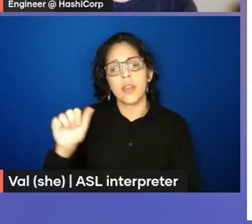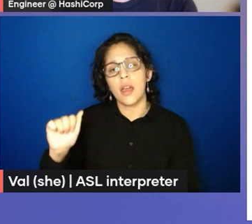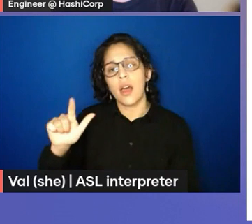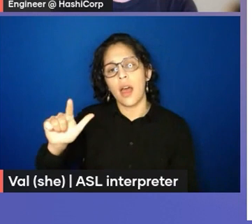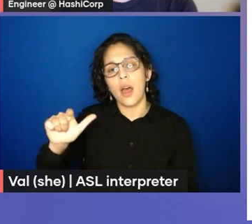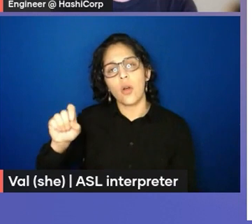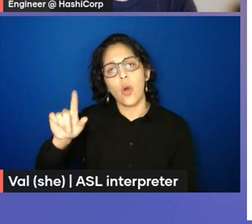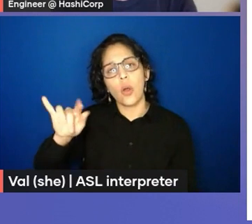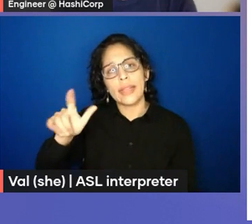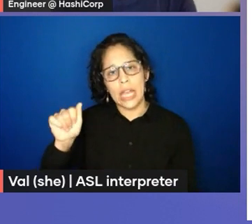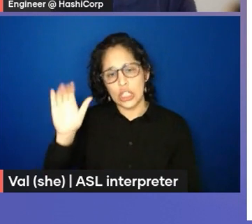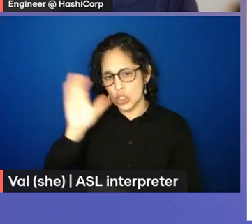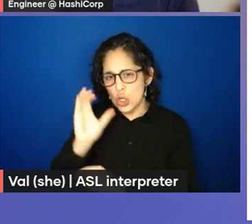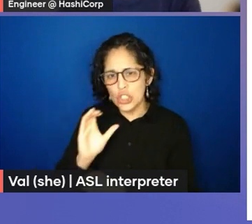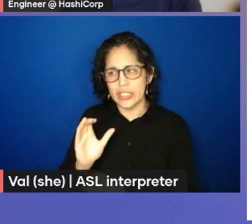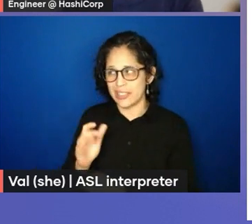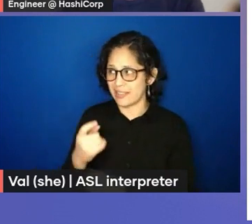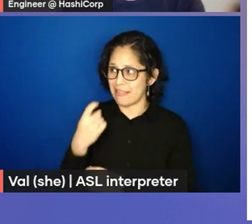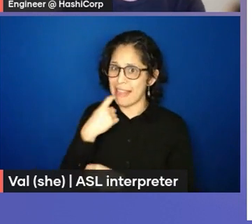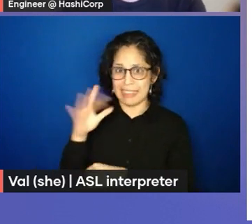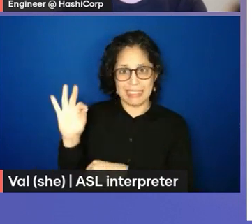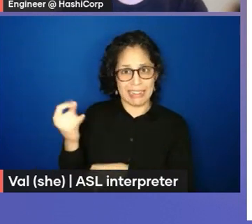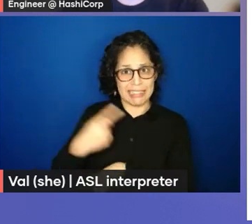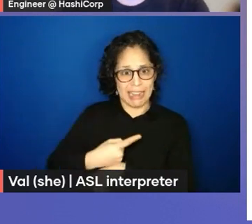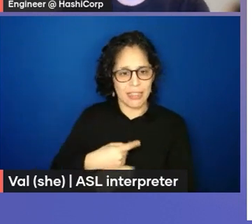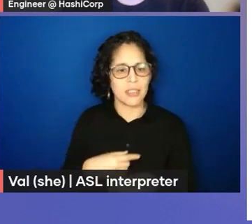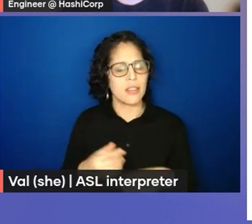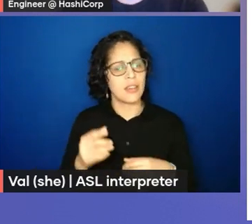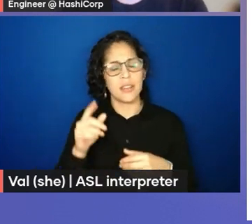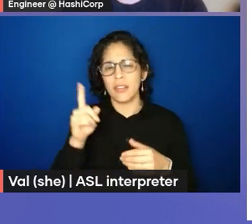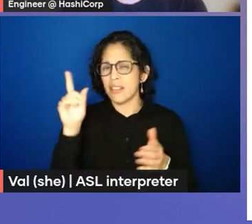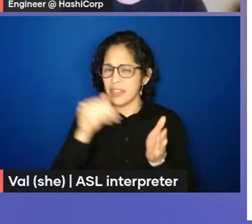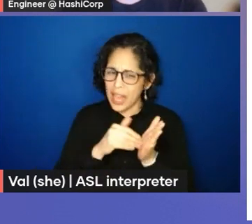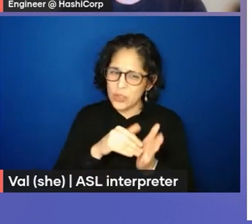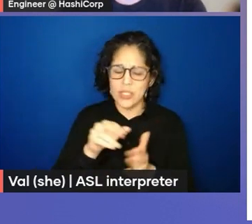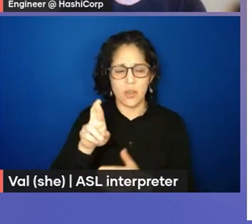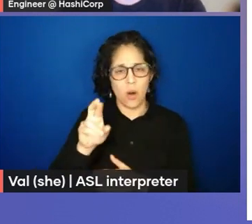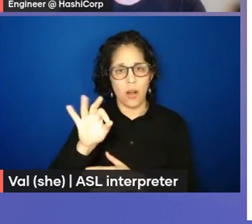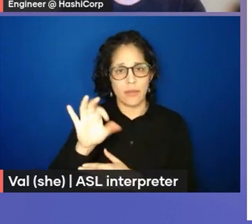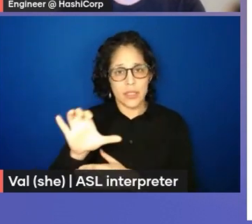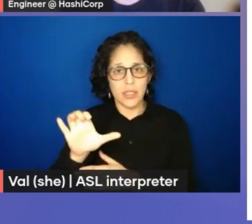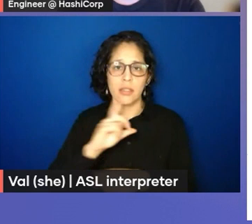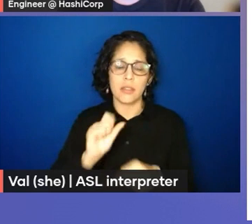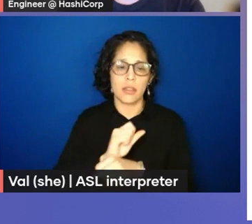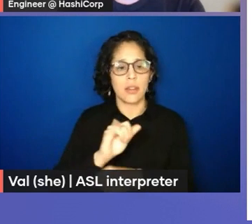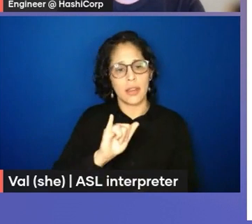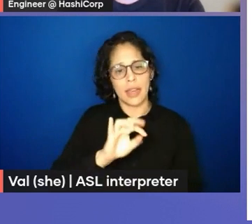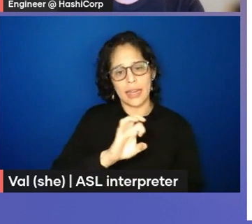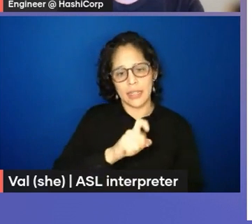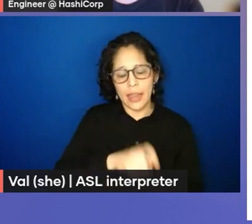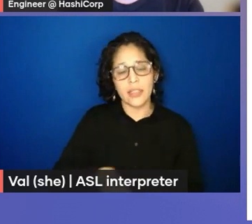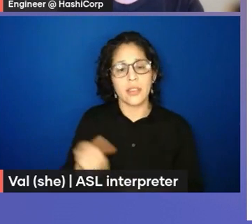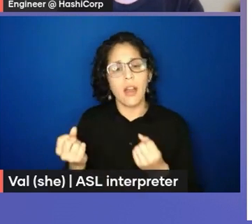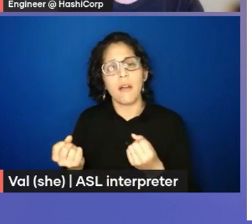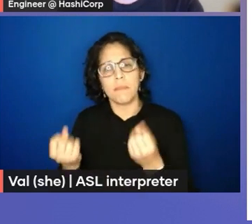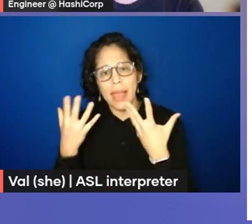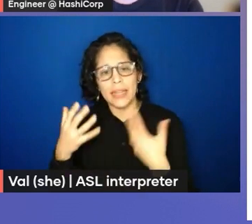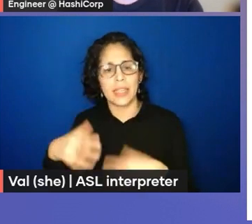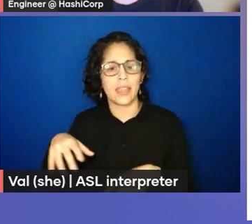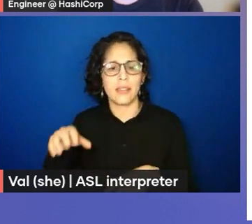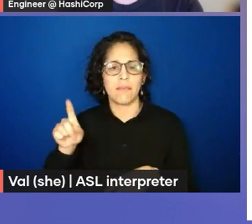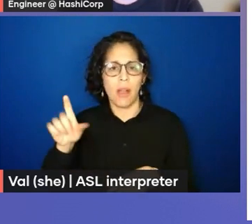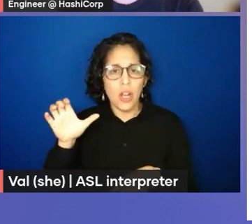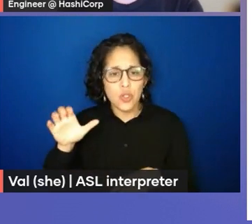days. We've had thousands of RFCs that are being indexed, hundreds of PRDs, and so on, and hopefully